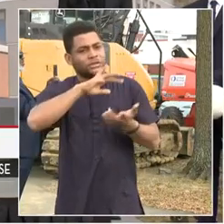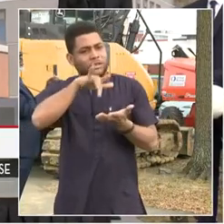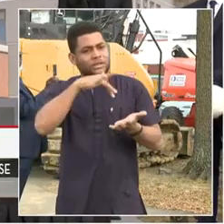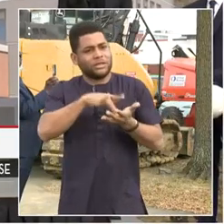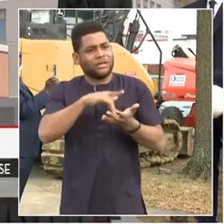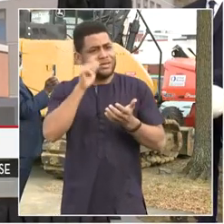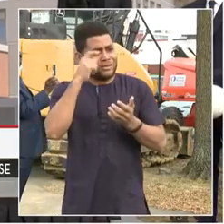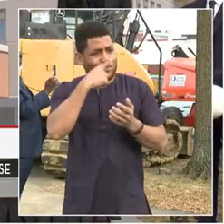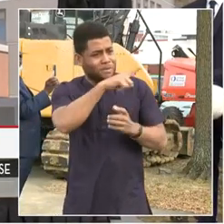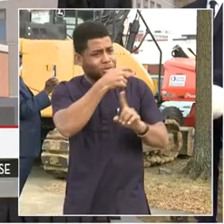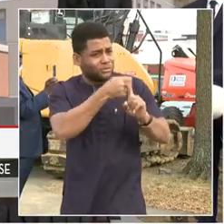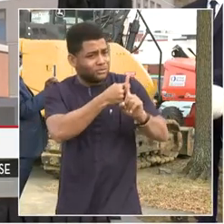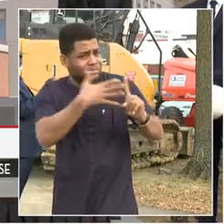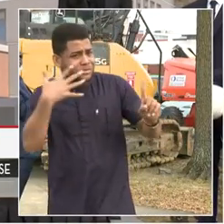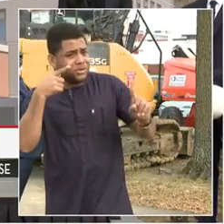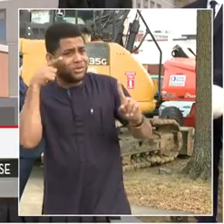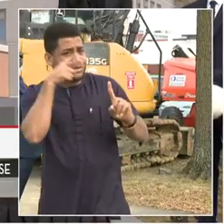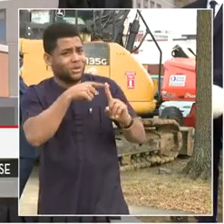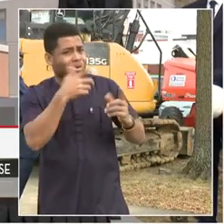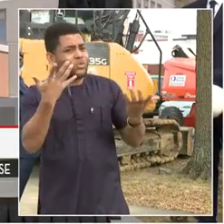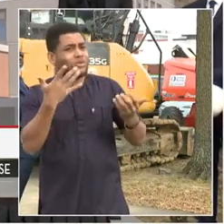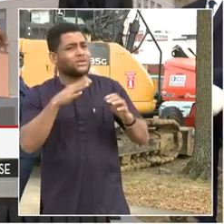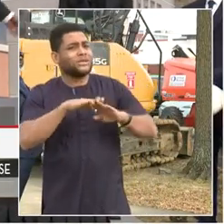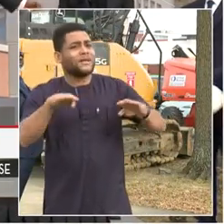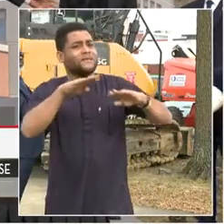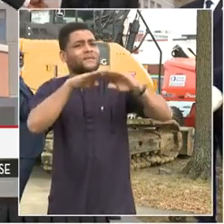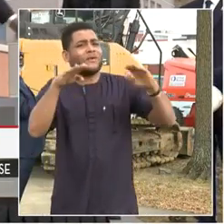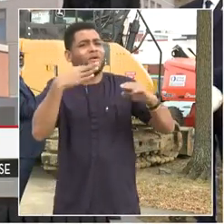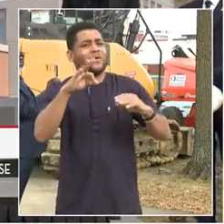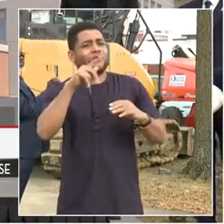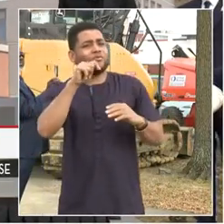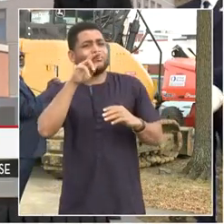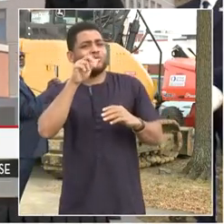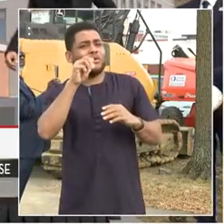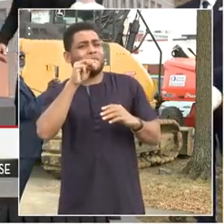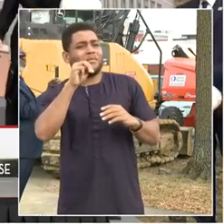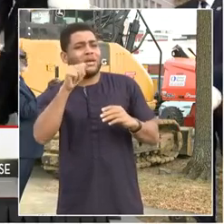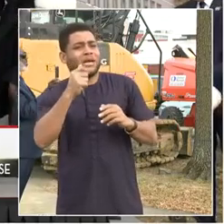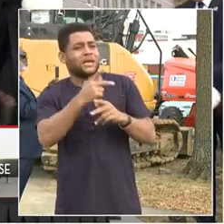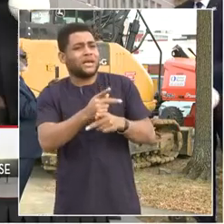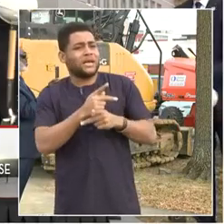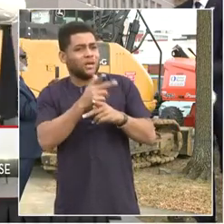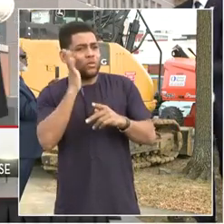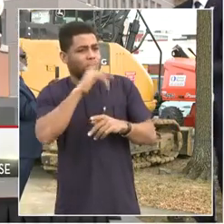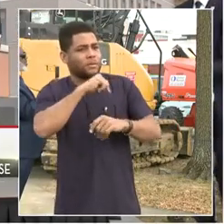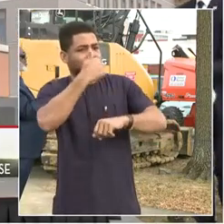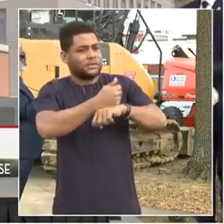center? Specifically, what level trauma center will it be here? Sure. Kim?